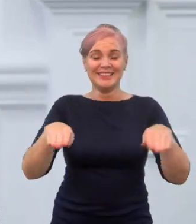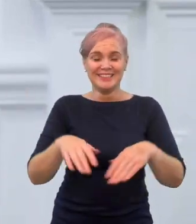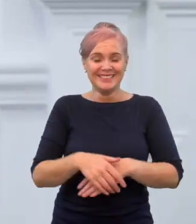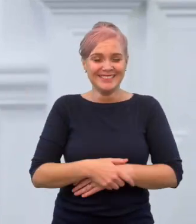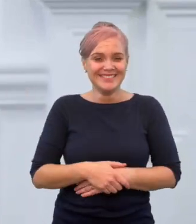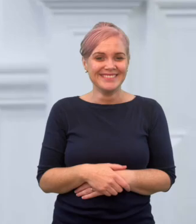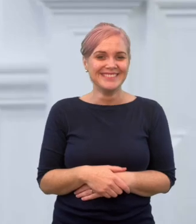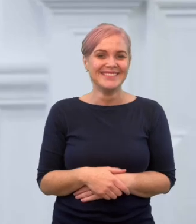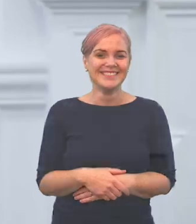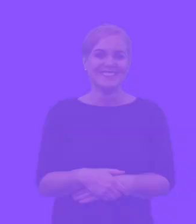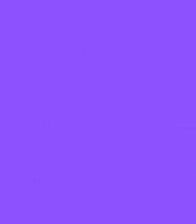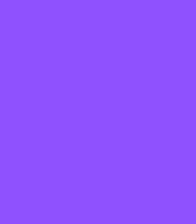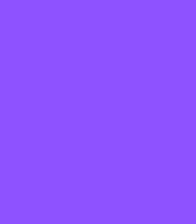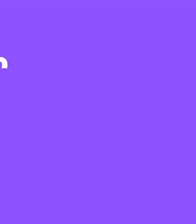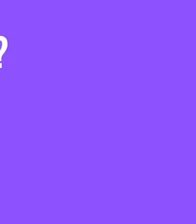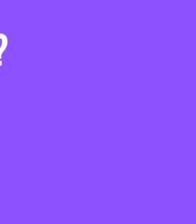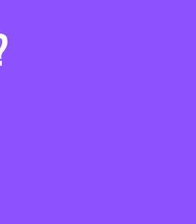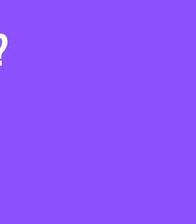on stage.